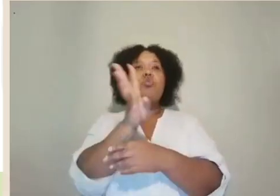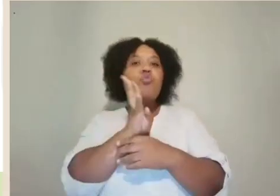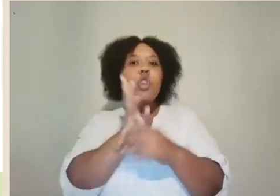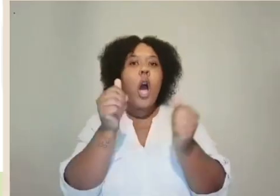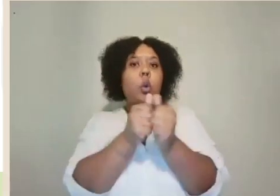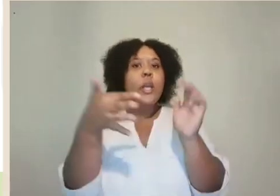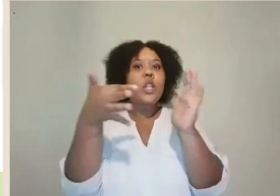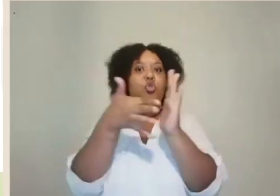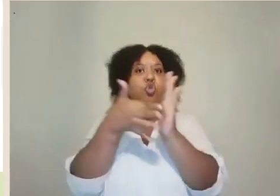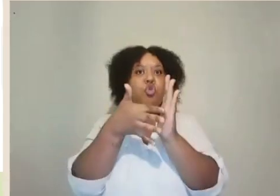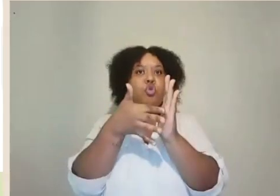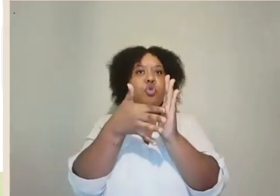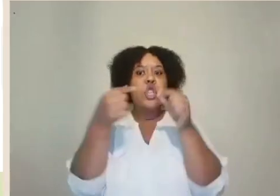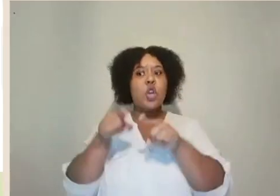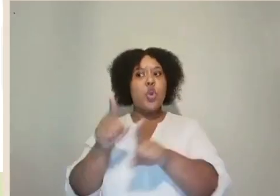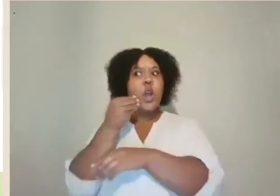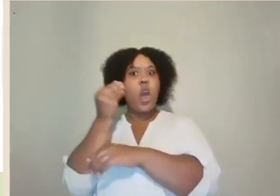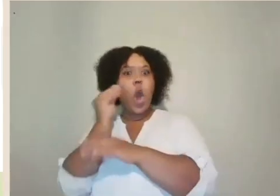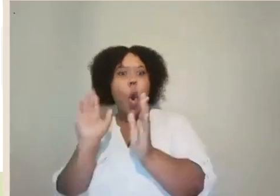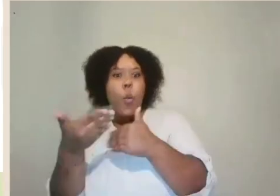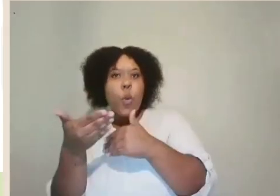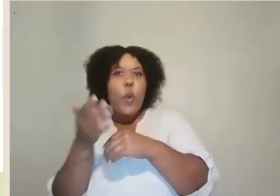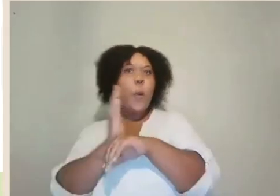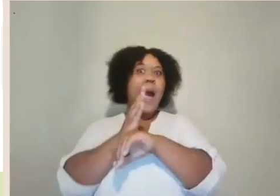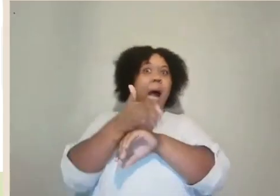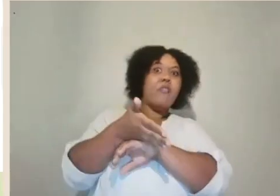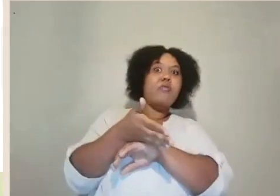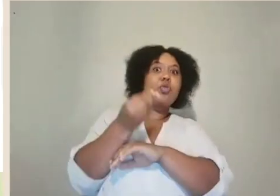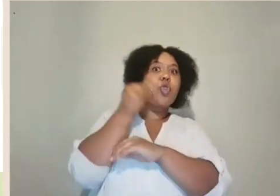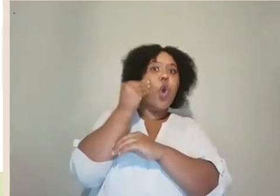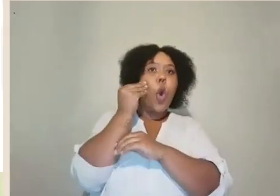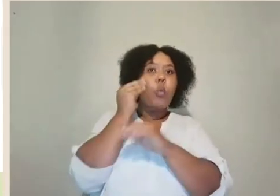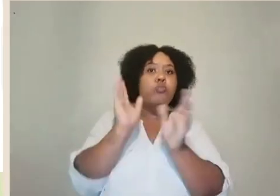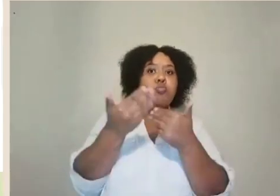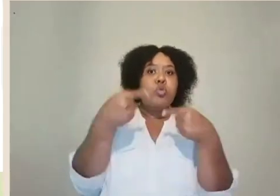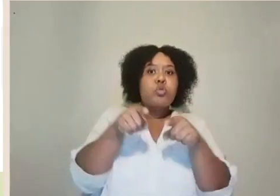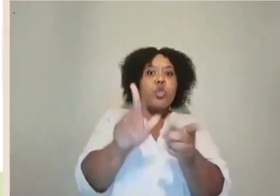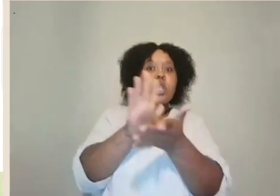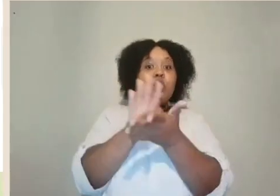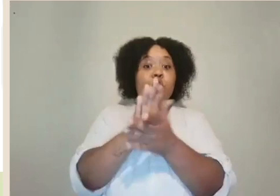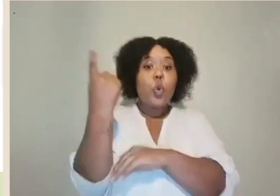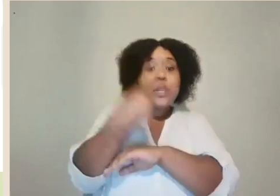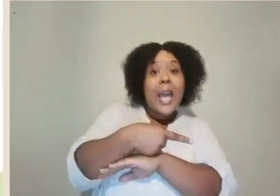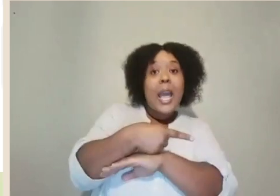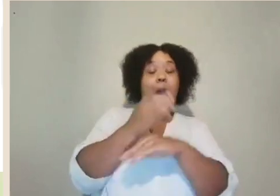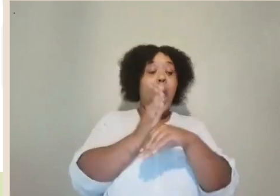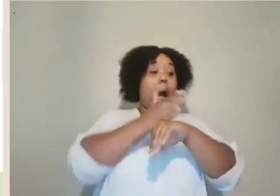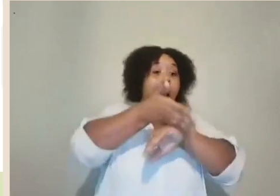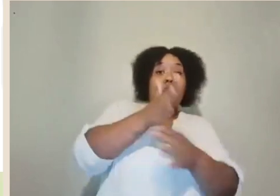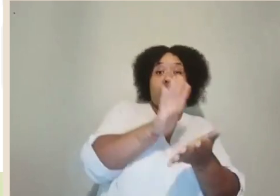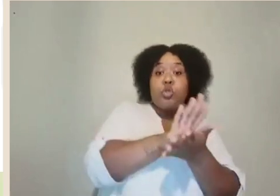during homeroom? Would you talk to them sometime after homeroom, but during the school day? Would you talk to them after school? Would you talk to them virtually? How